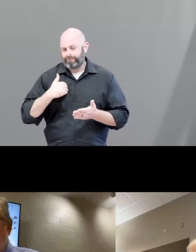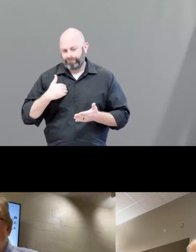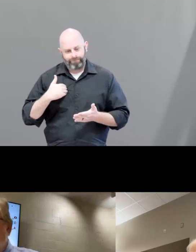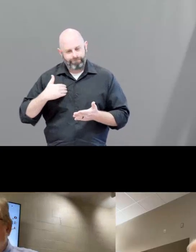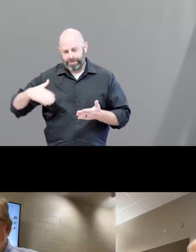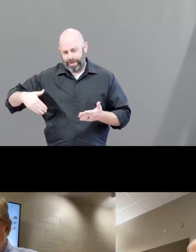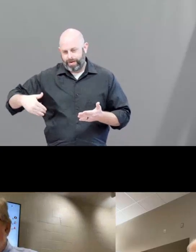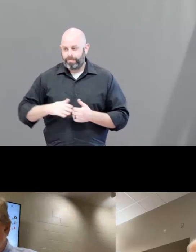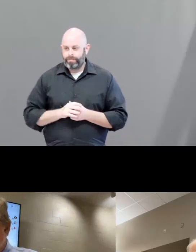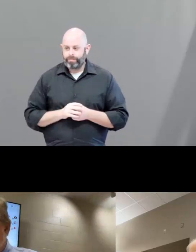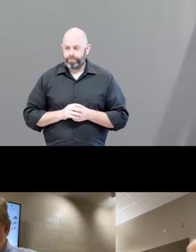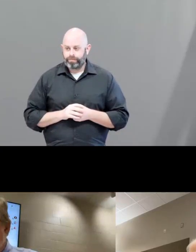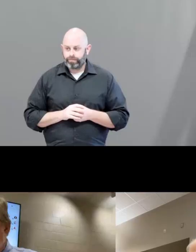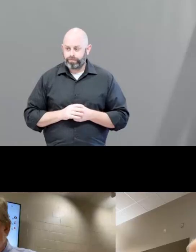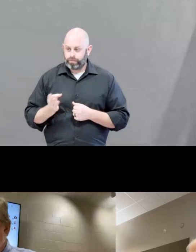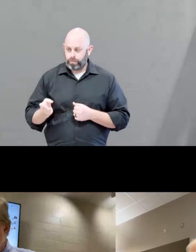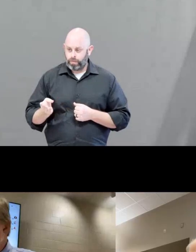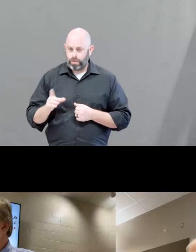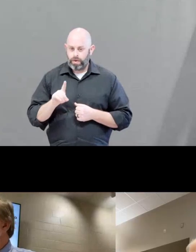Understood.